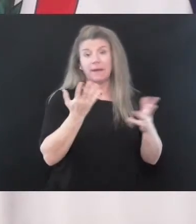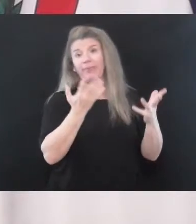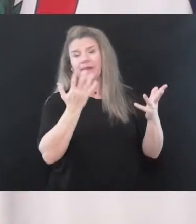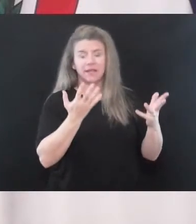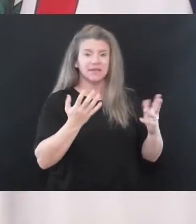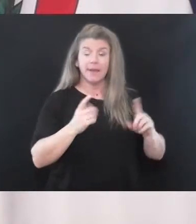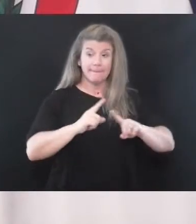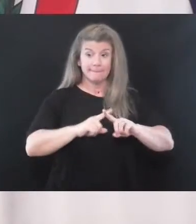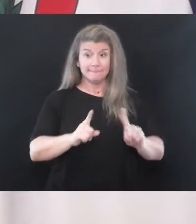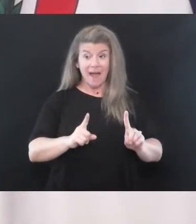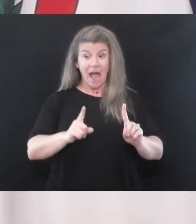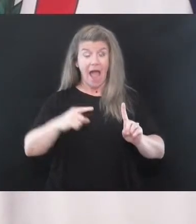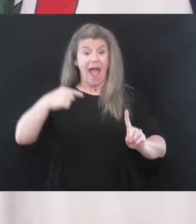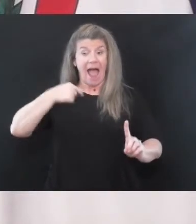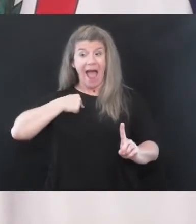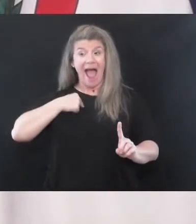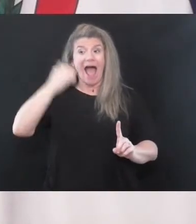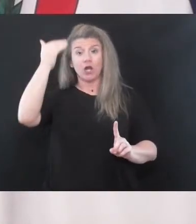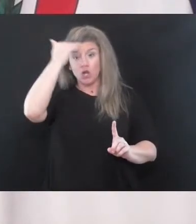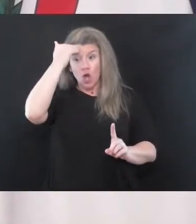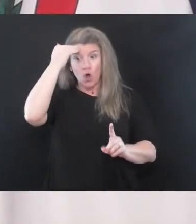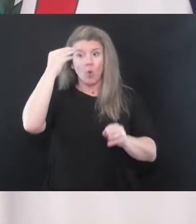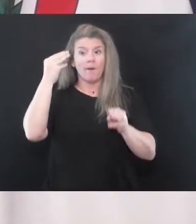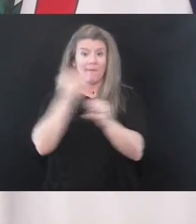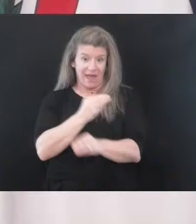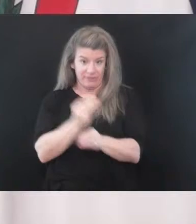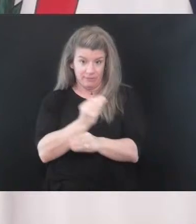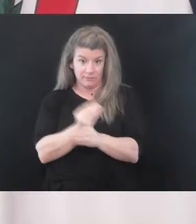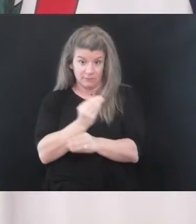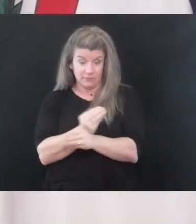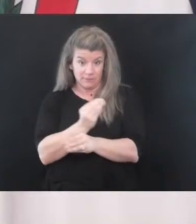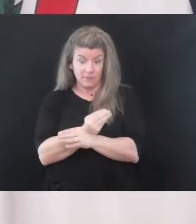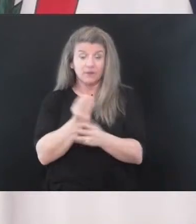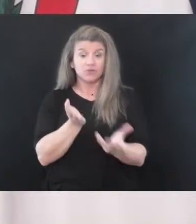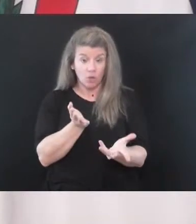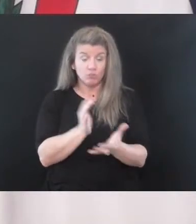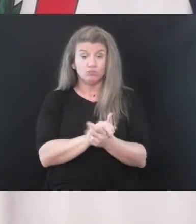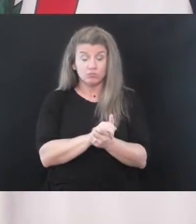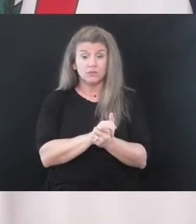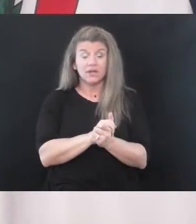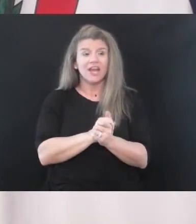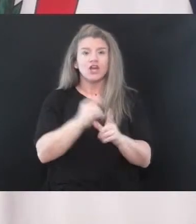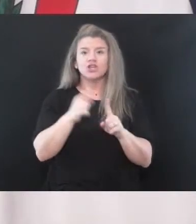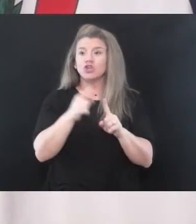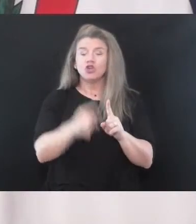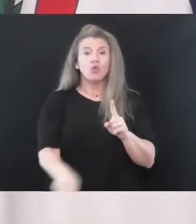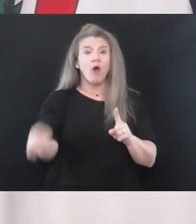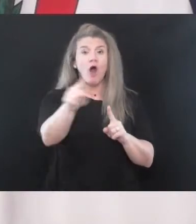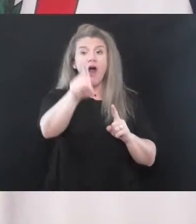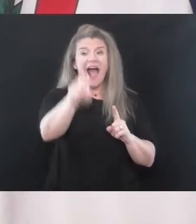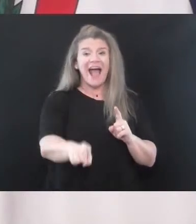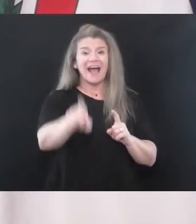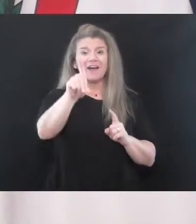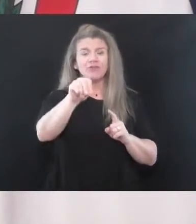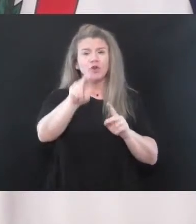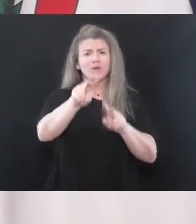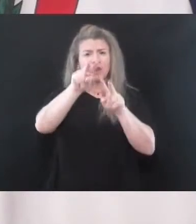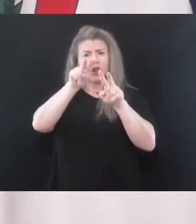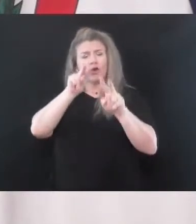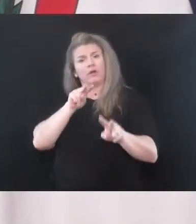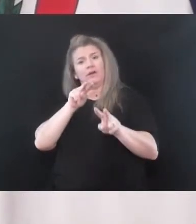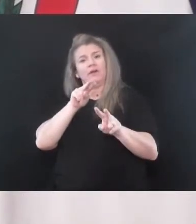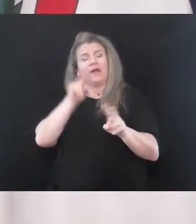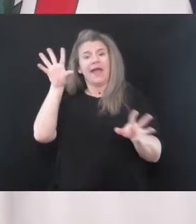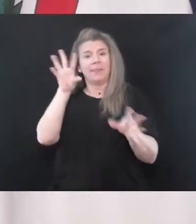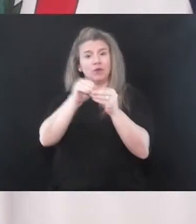but I absolutely am a mathematician. And so all you've got to do is step back and look at the